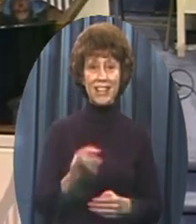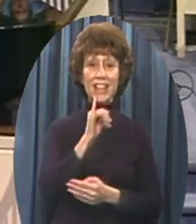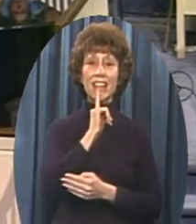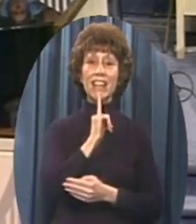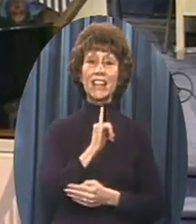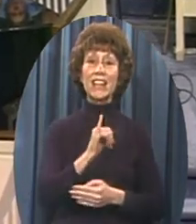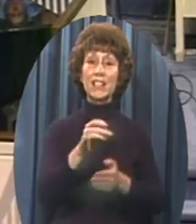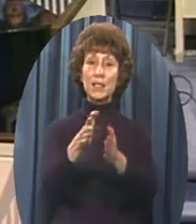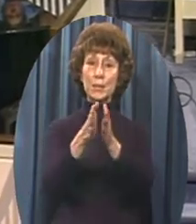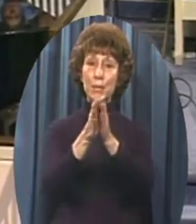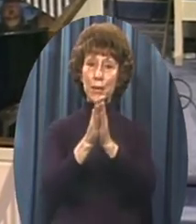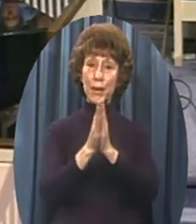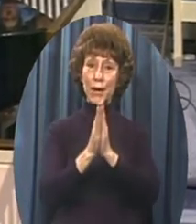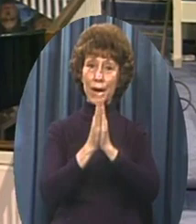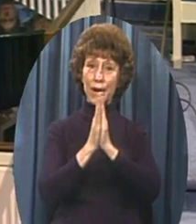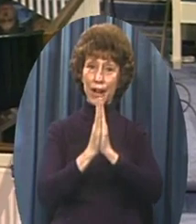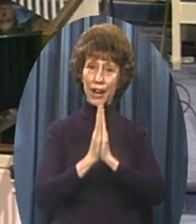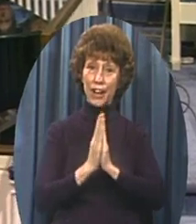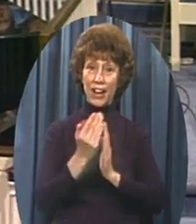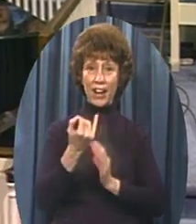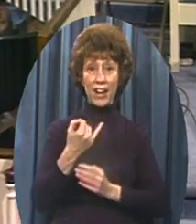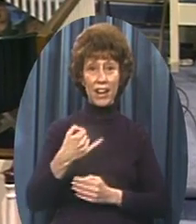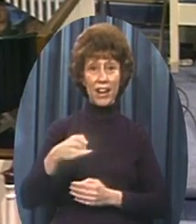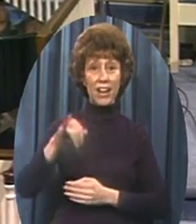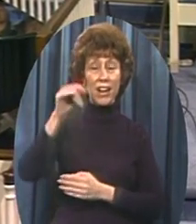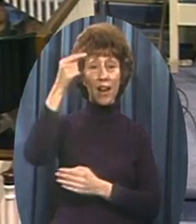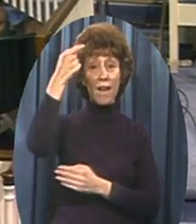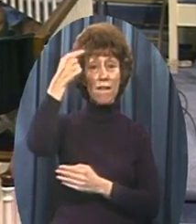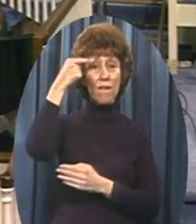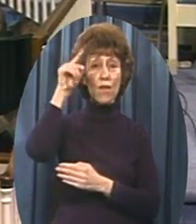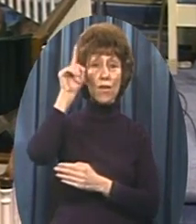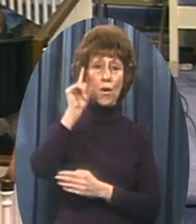Someone is praying for you.